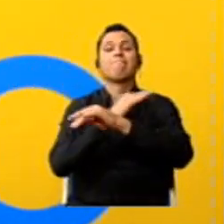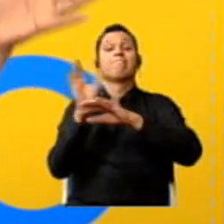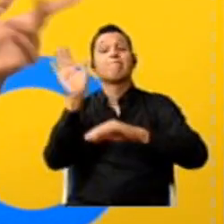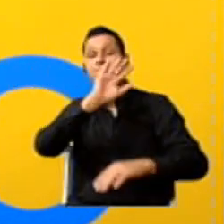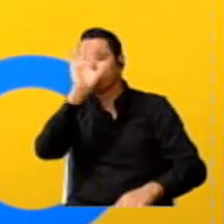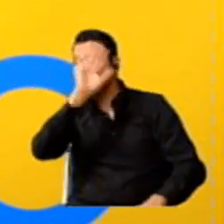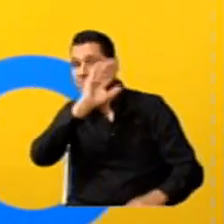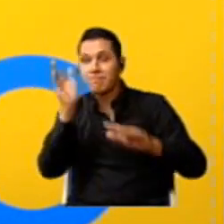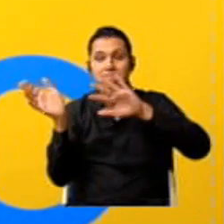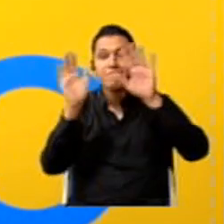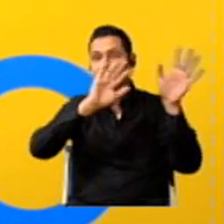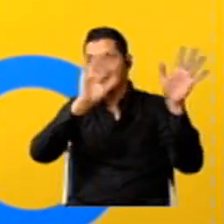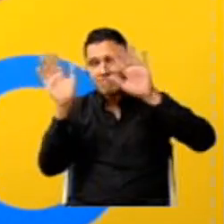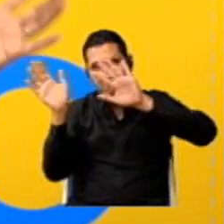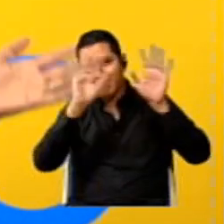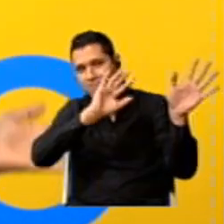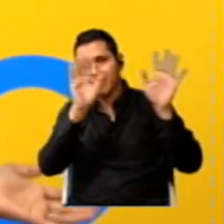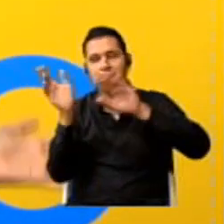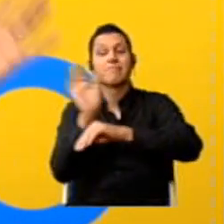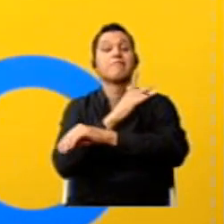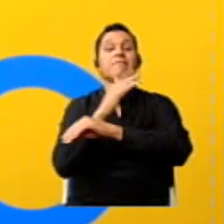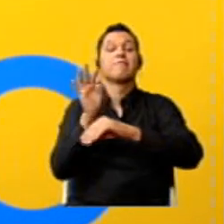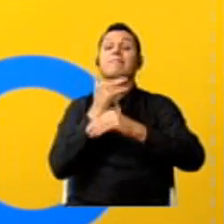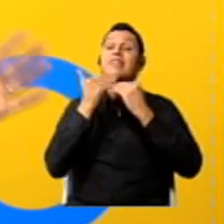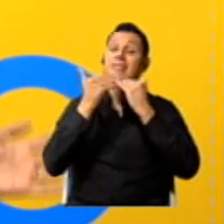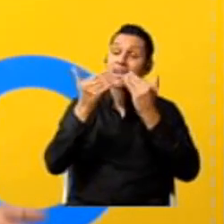Goodbye, see you, thank you,